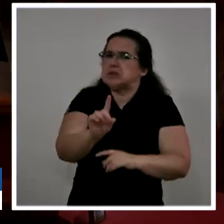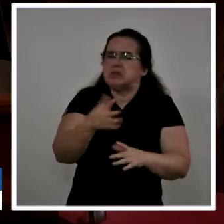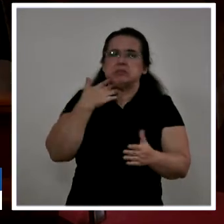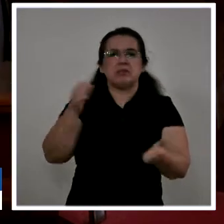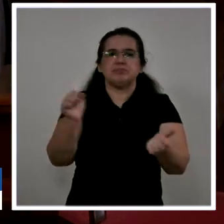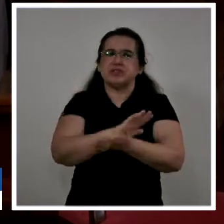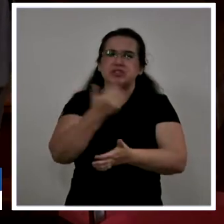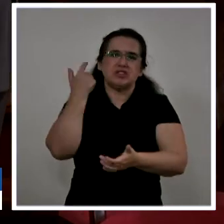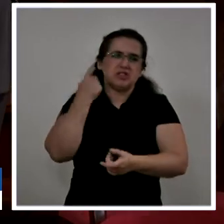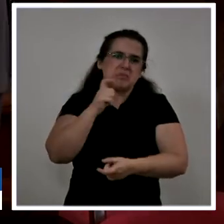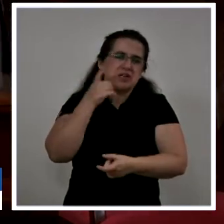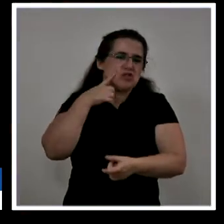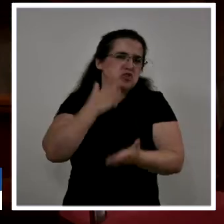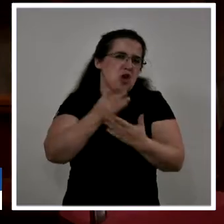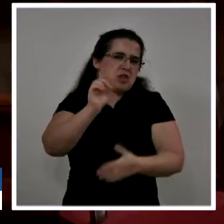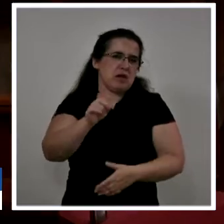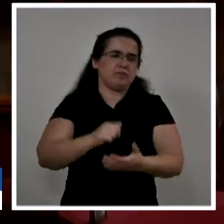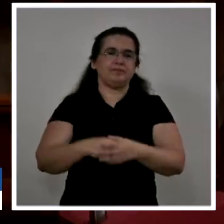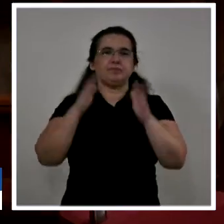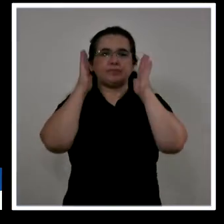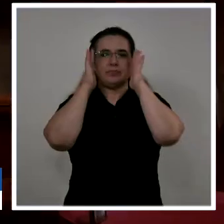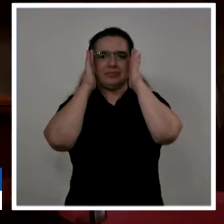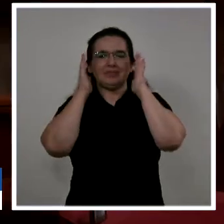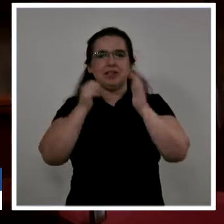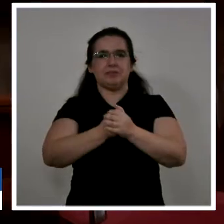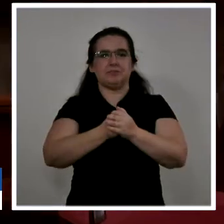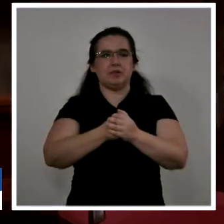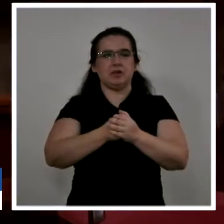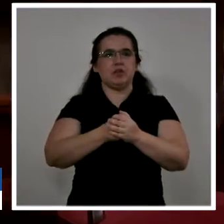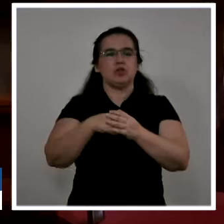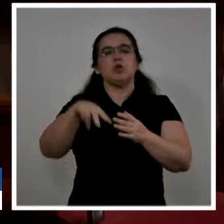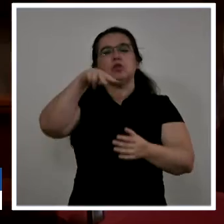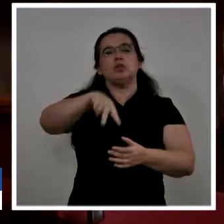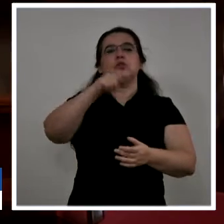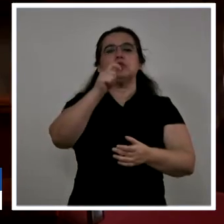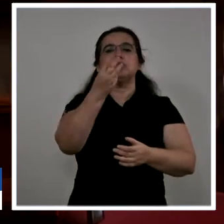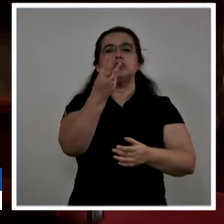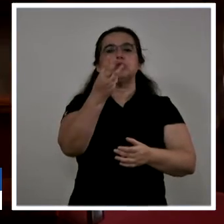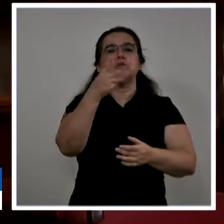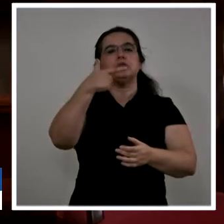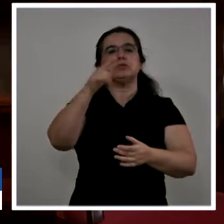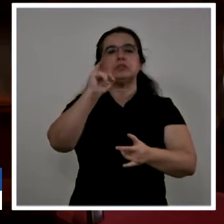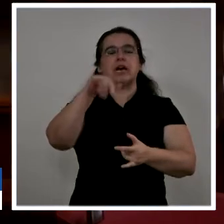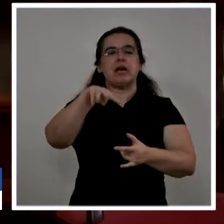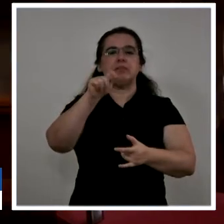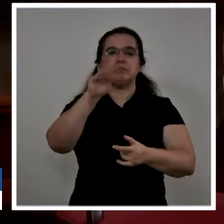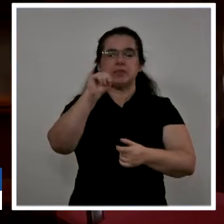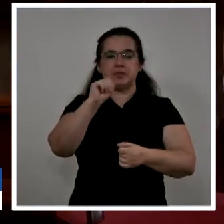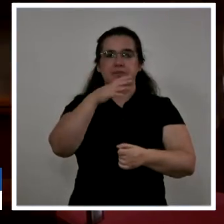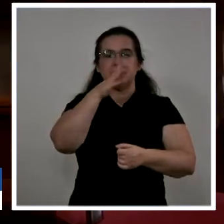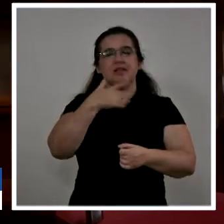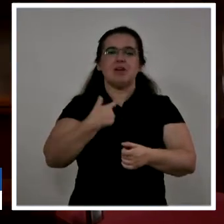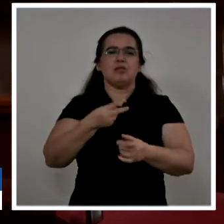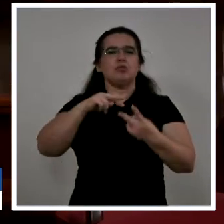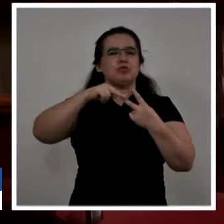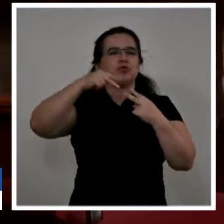the feel good gene. E no, este outro artigo no New York Times diz o gene do bem-estar.